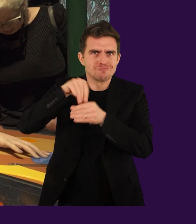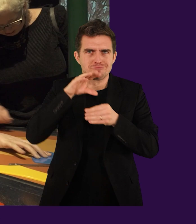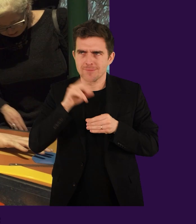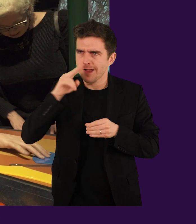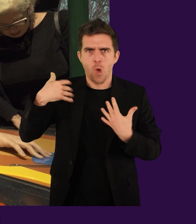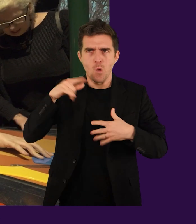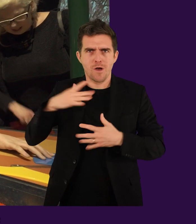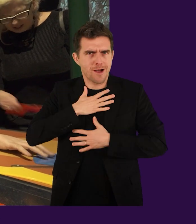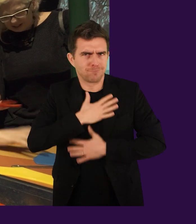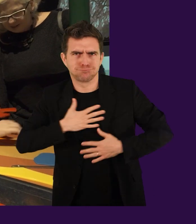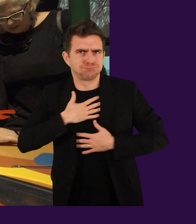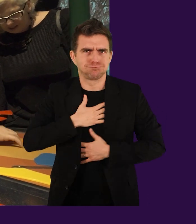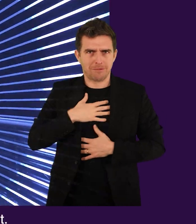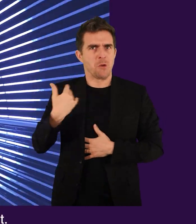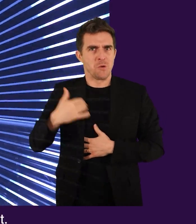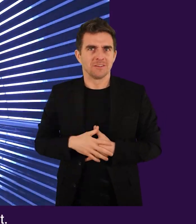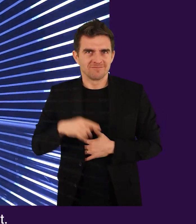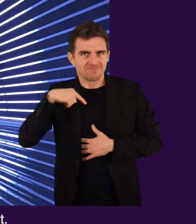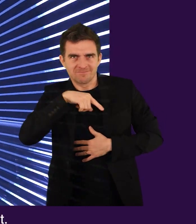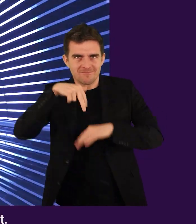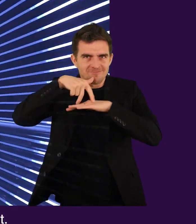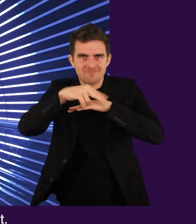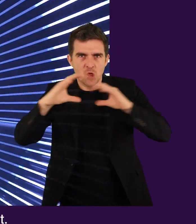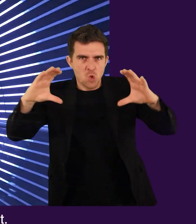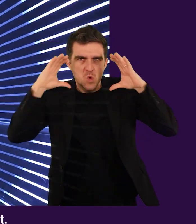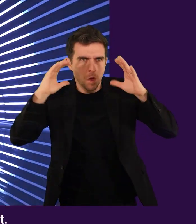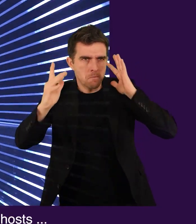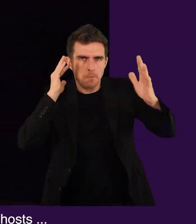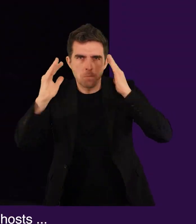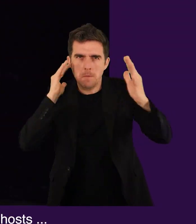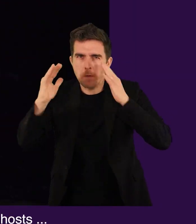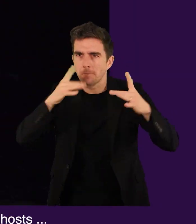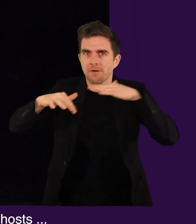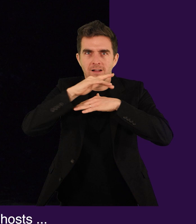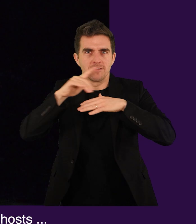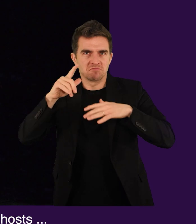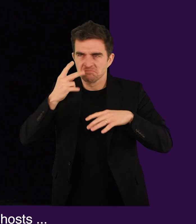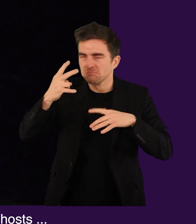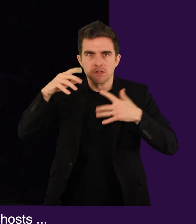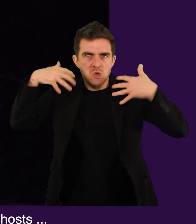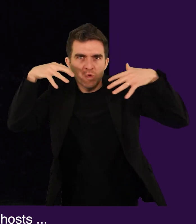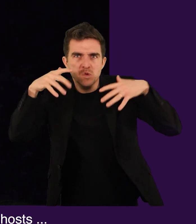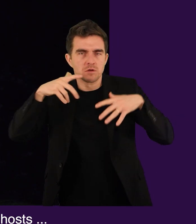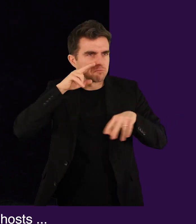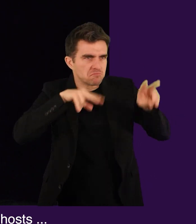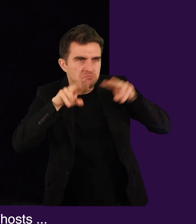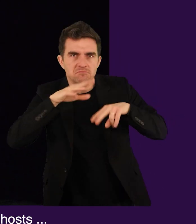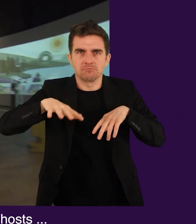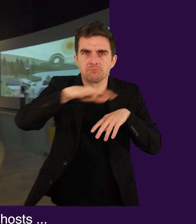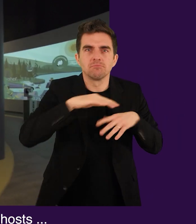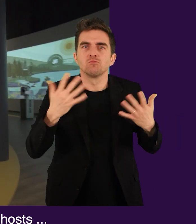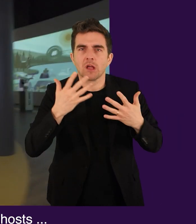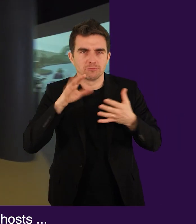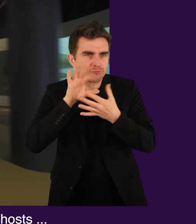have enjoyed this more than me. I loved the tunnel of light and we saw some spooky ghosts